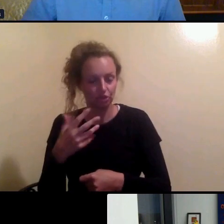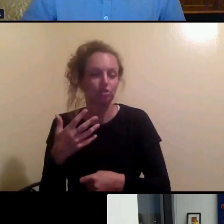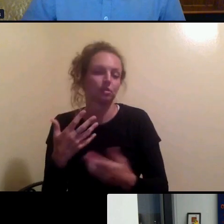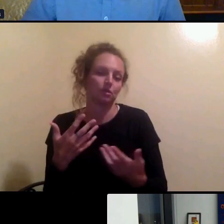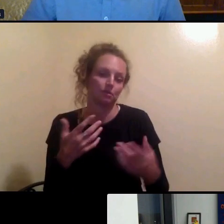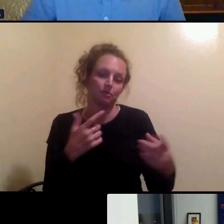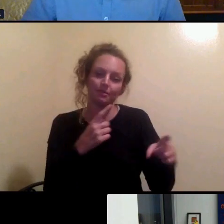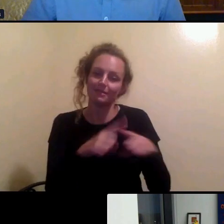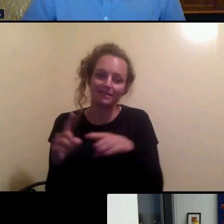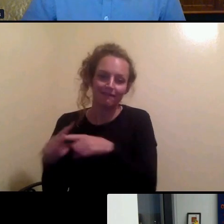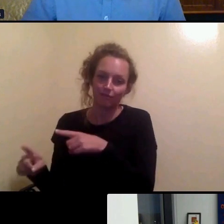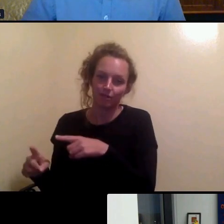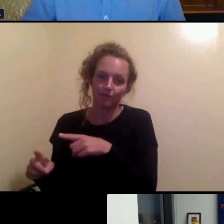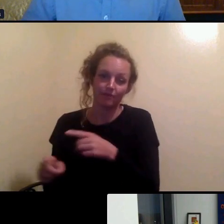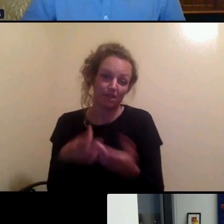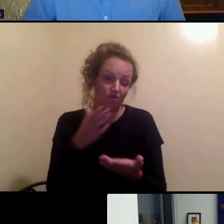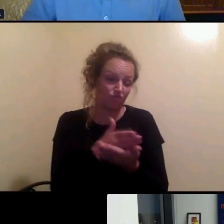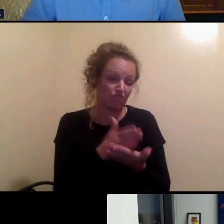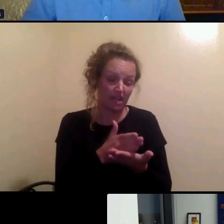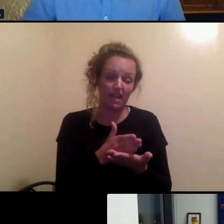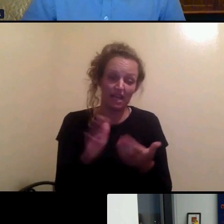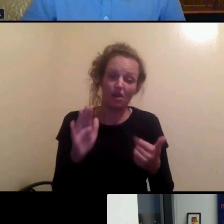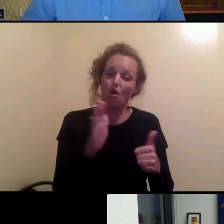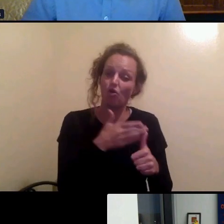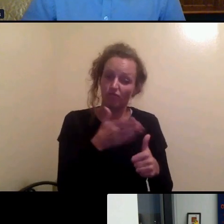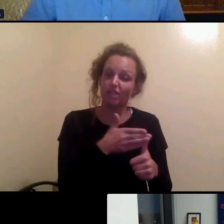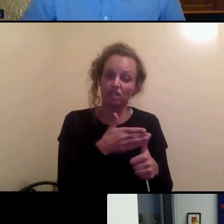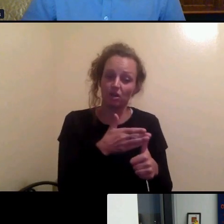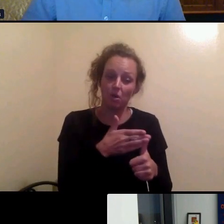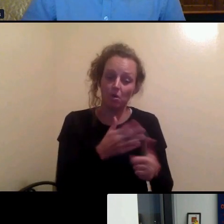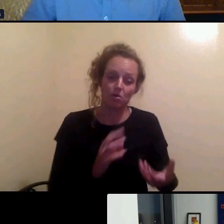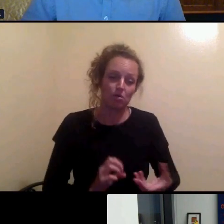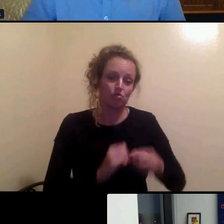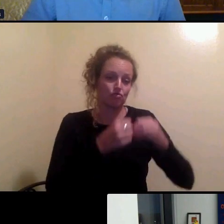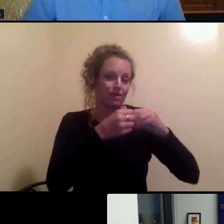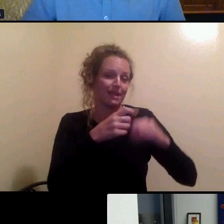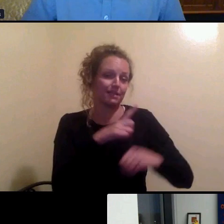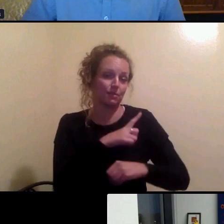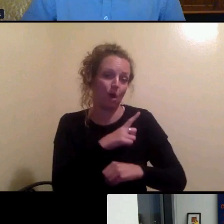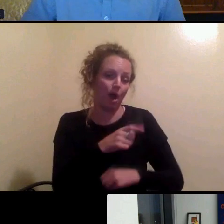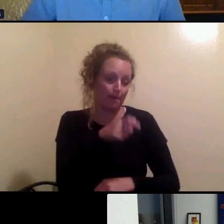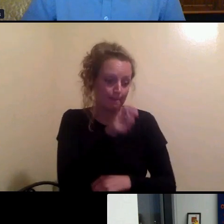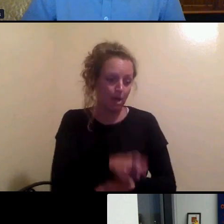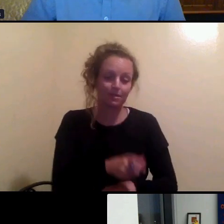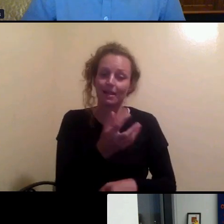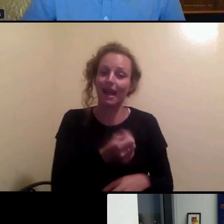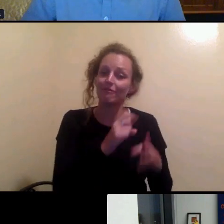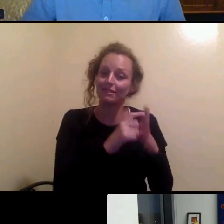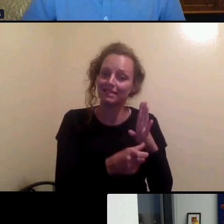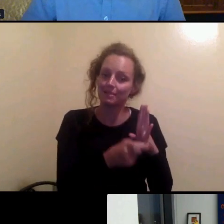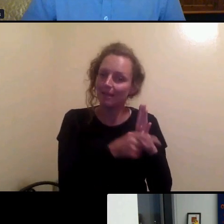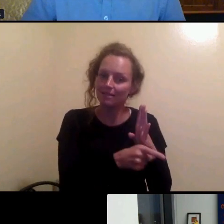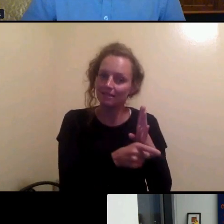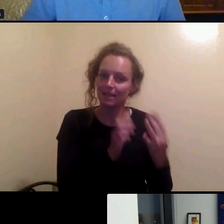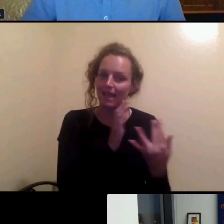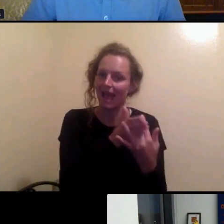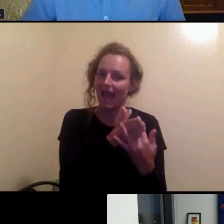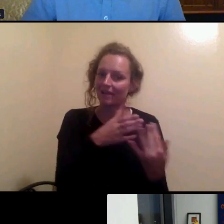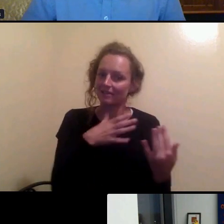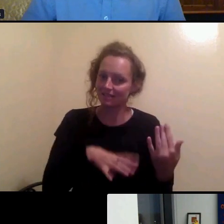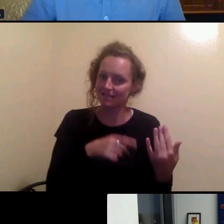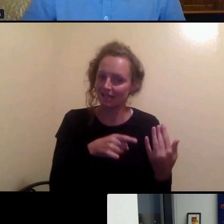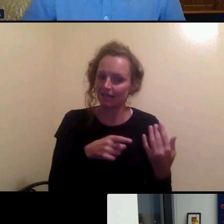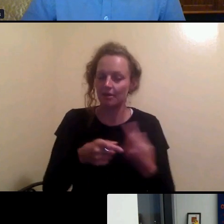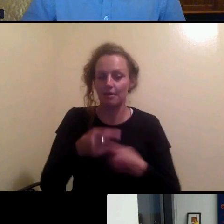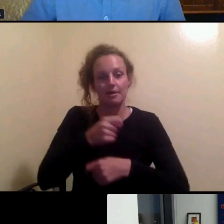for themselves, because there wasn't a need, and the need came from helping someone with a disability overcome an access need they have. How are we